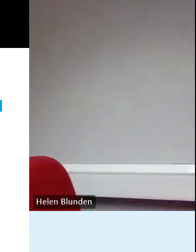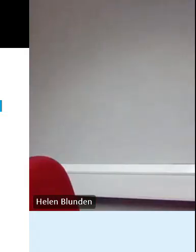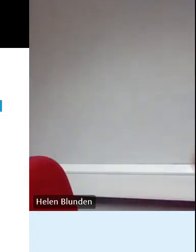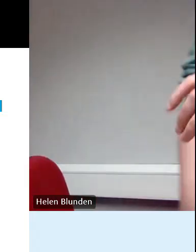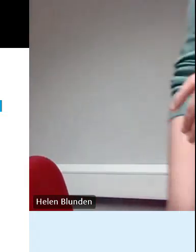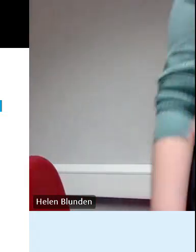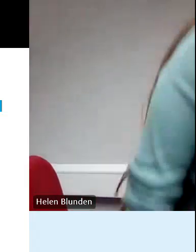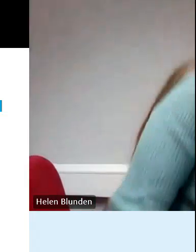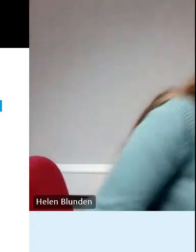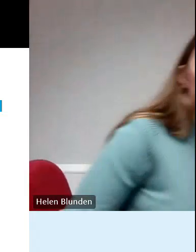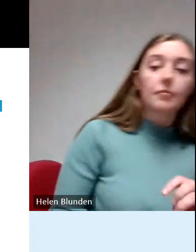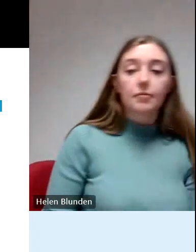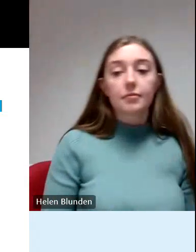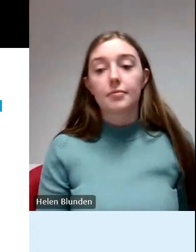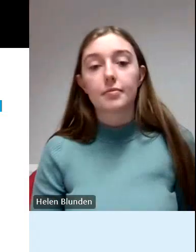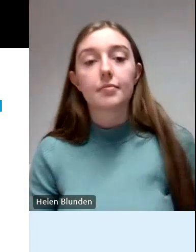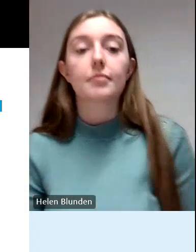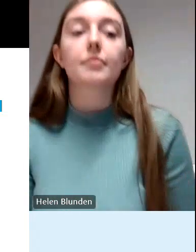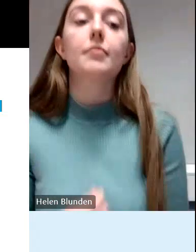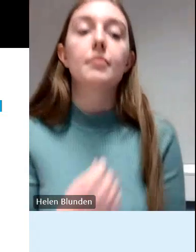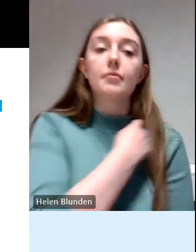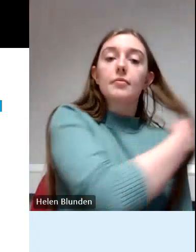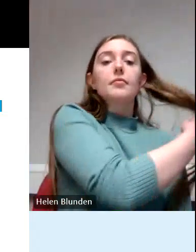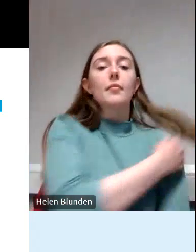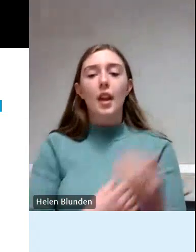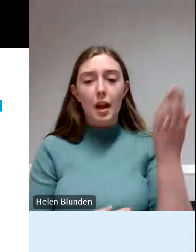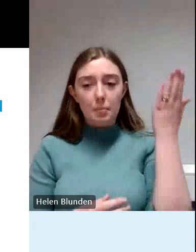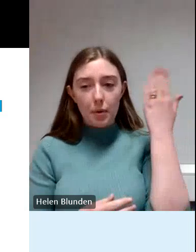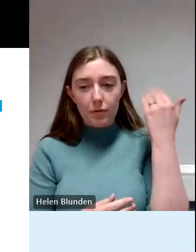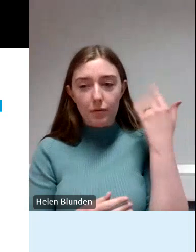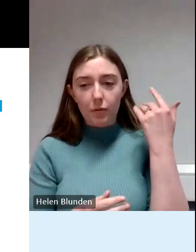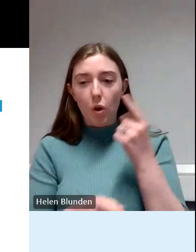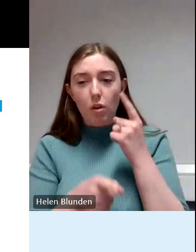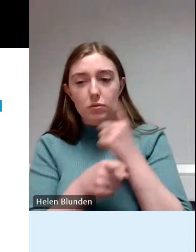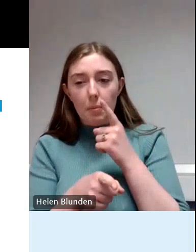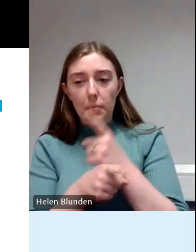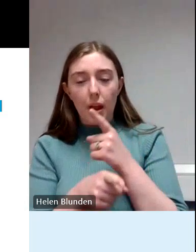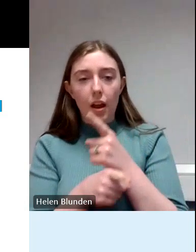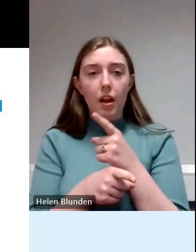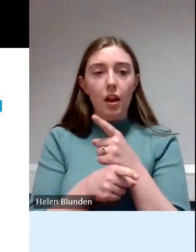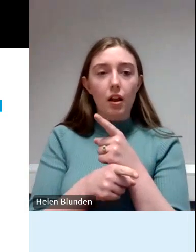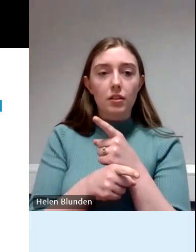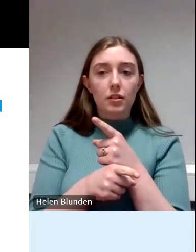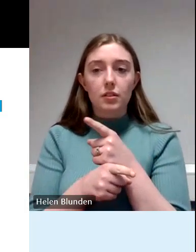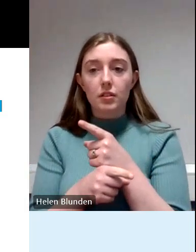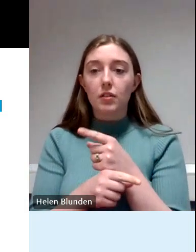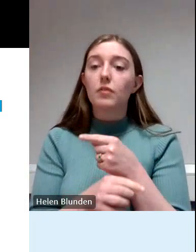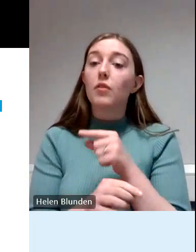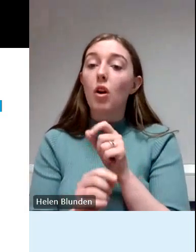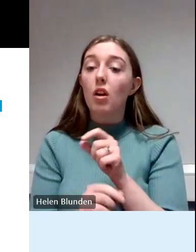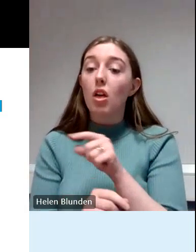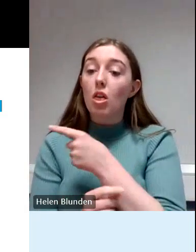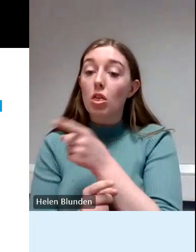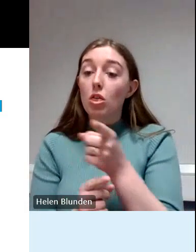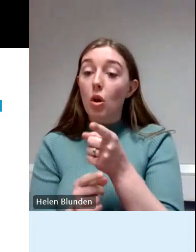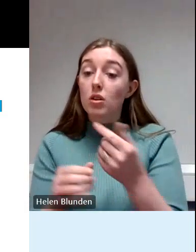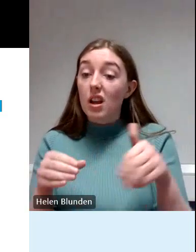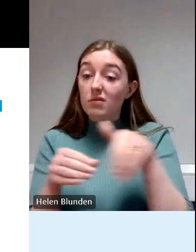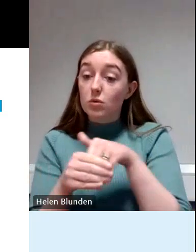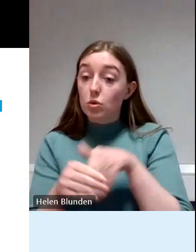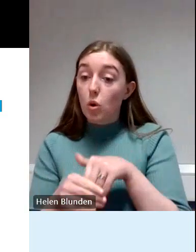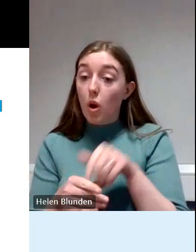Now, obviously, again, we briefly mentioned this with those friends who joined slightly before the call